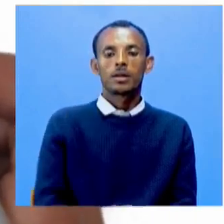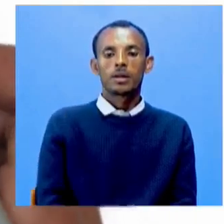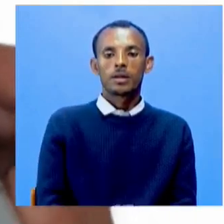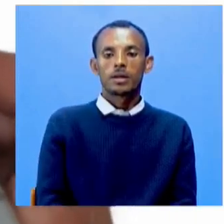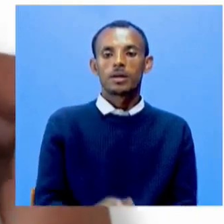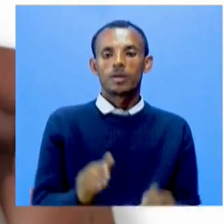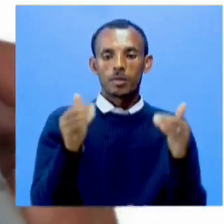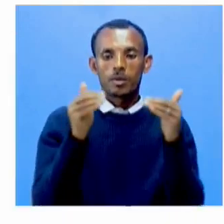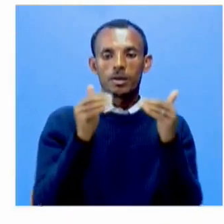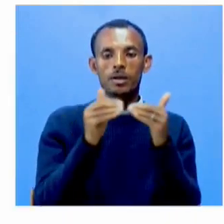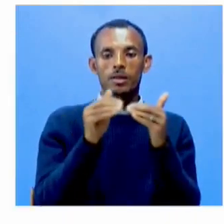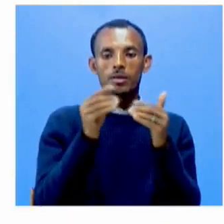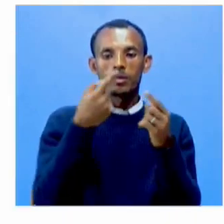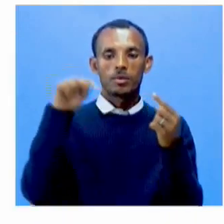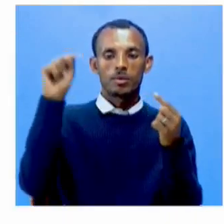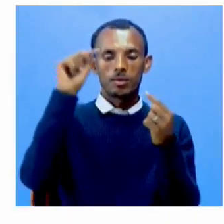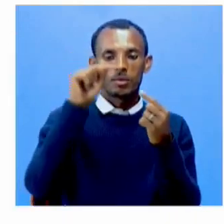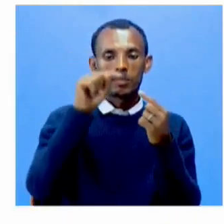is congruent to